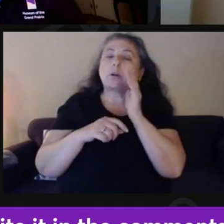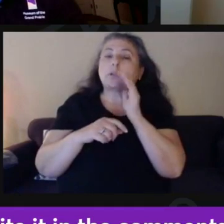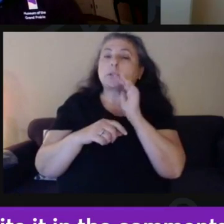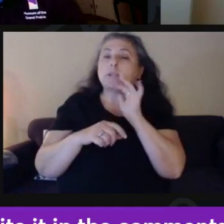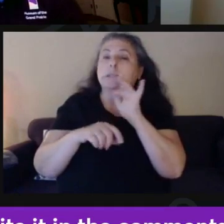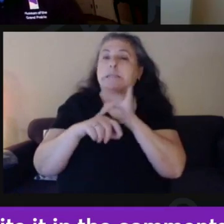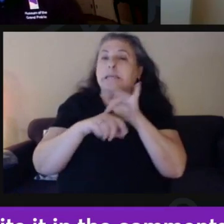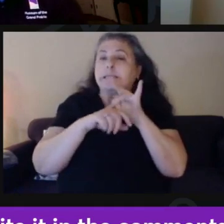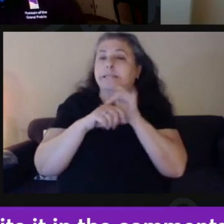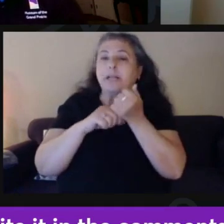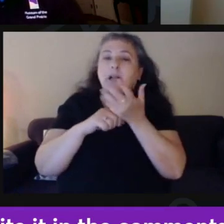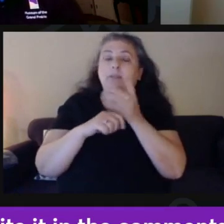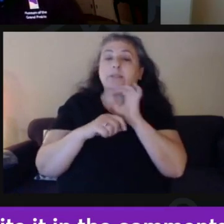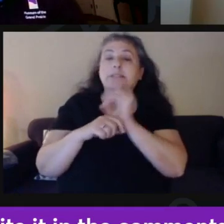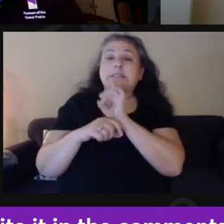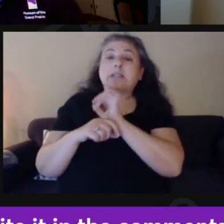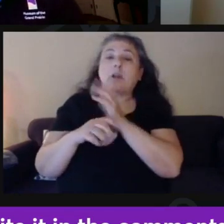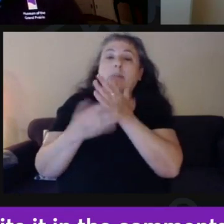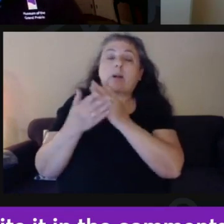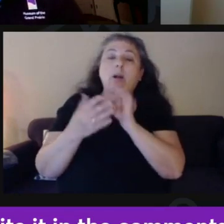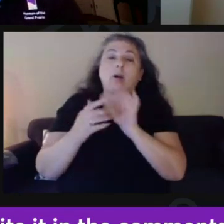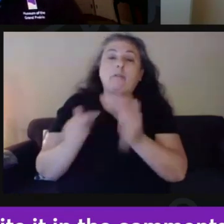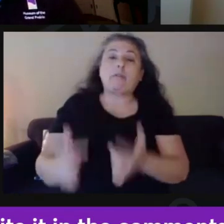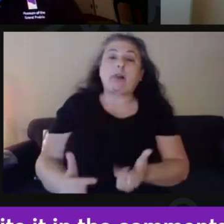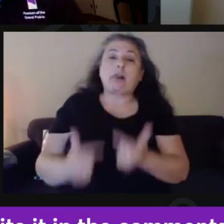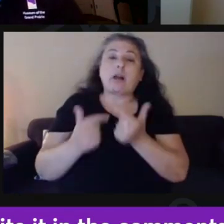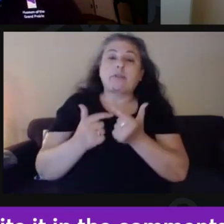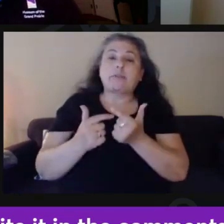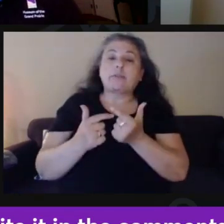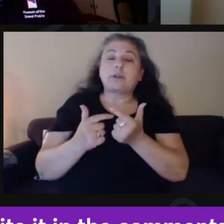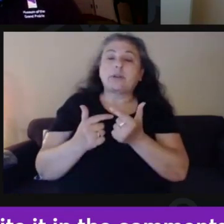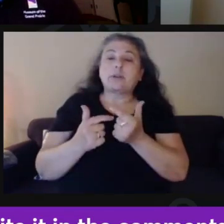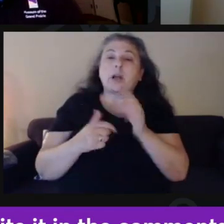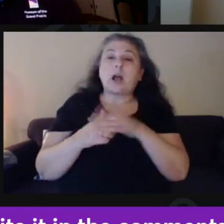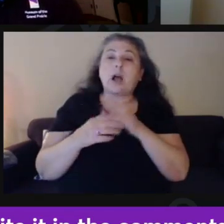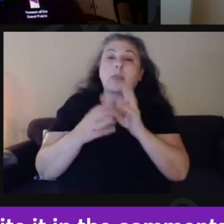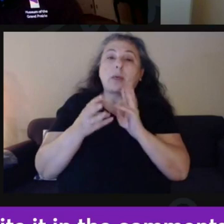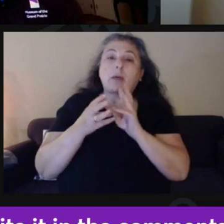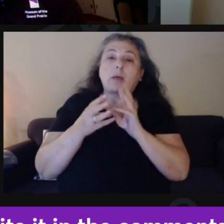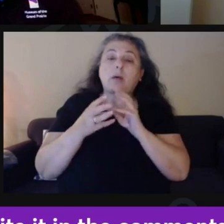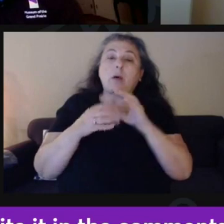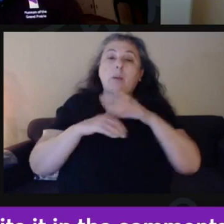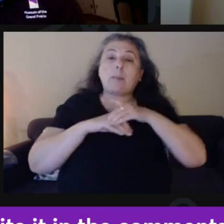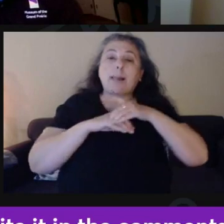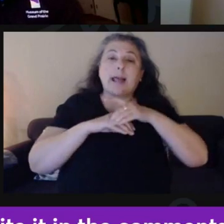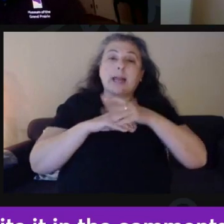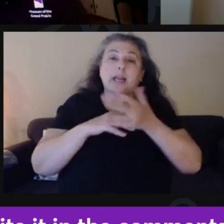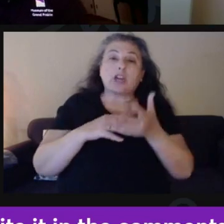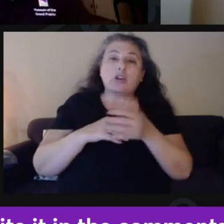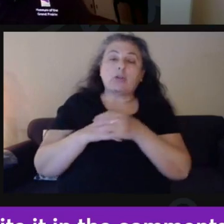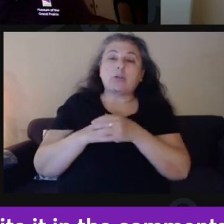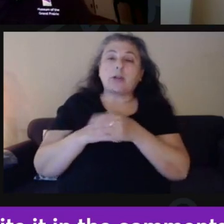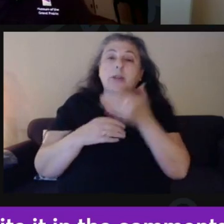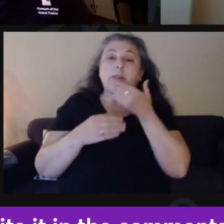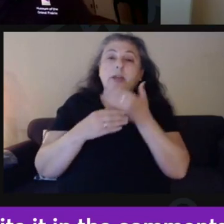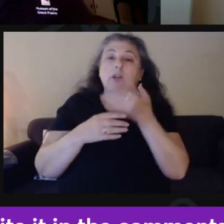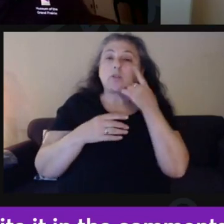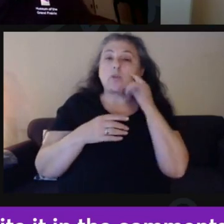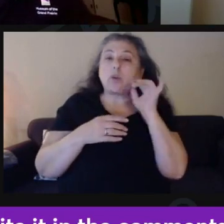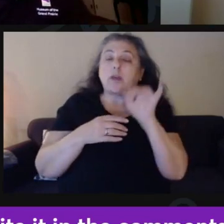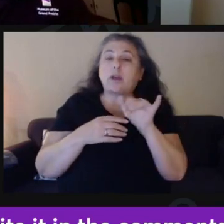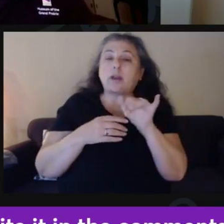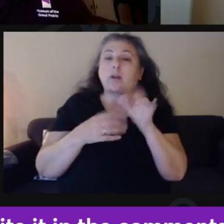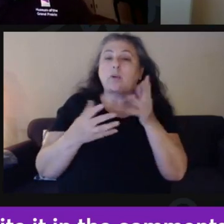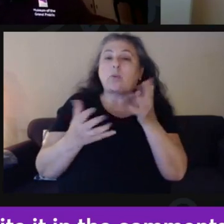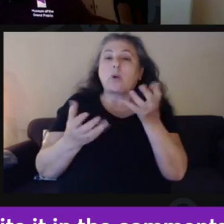every single part of life, on the planet here. So thank you for that. And then also, I just want to